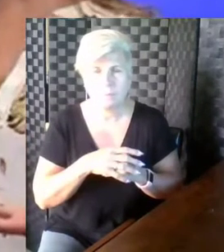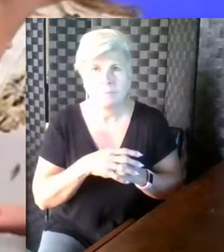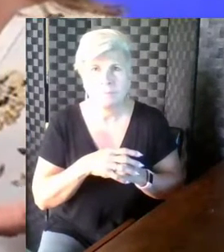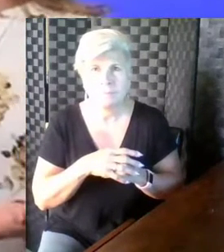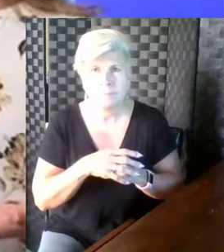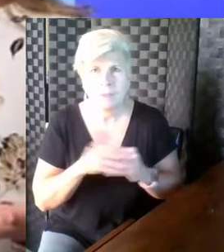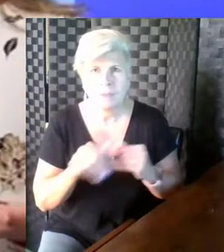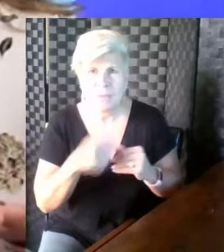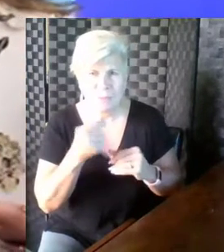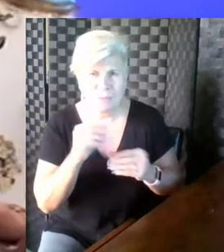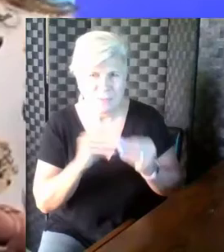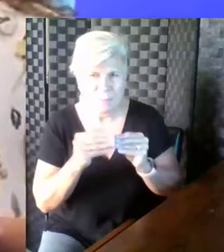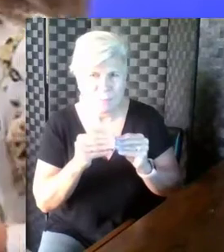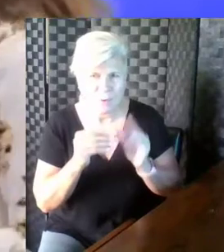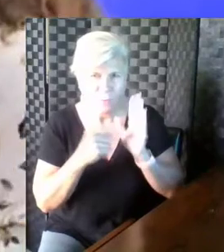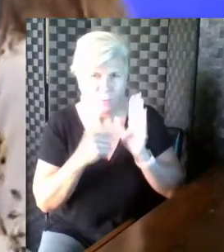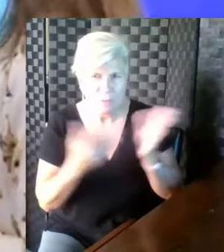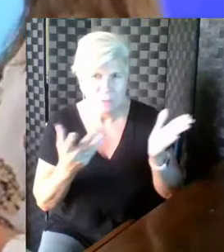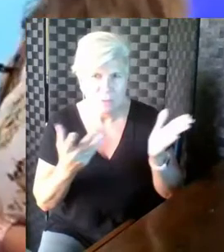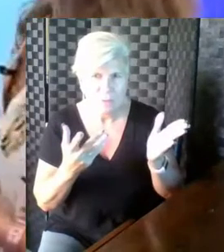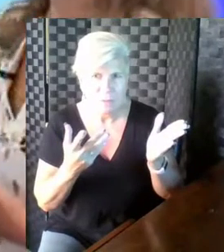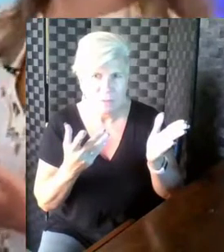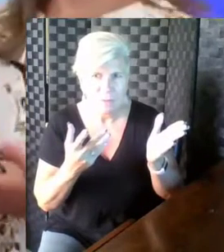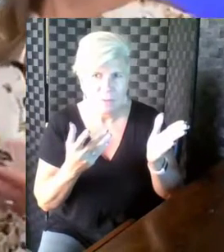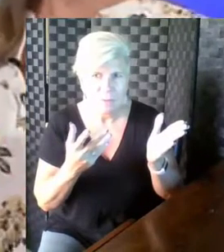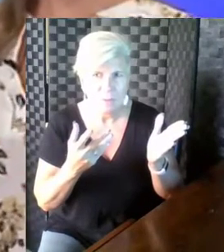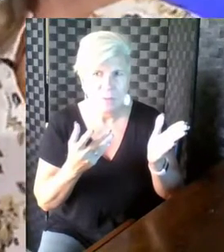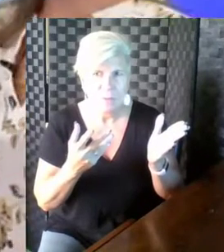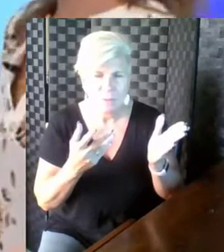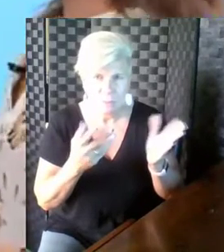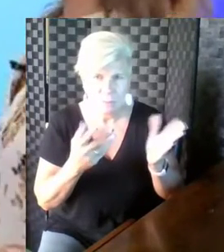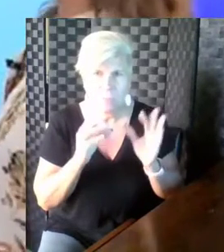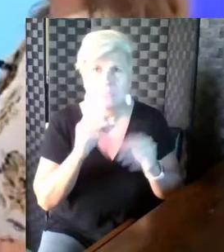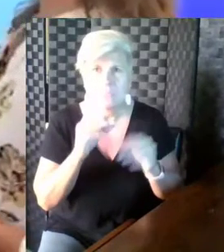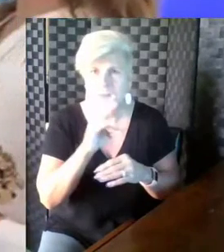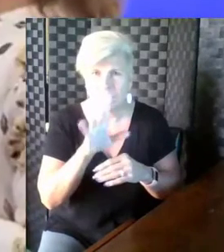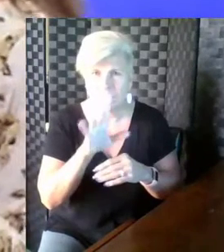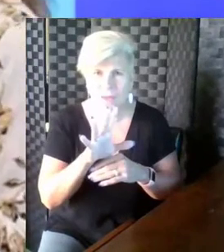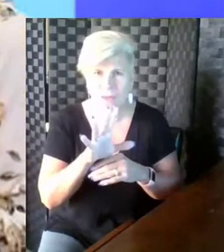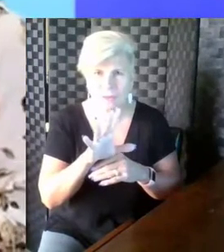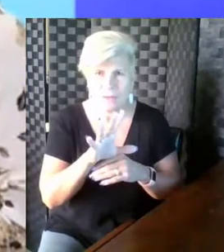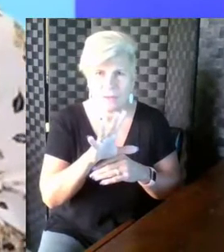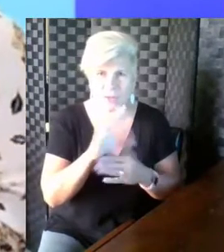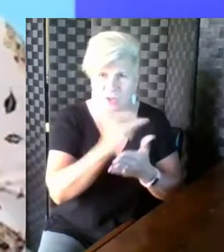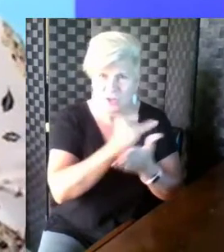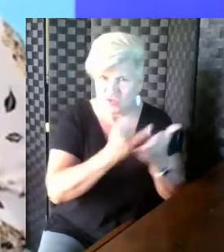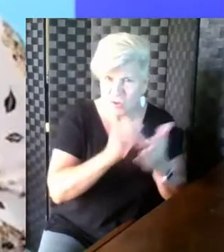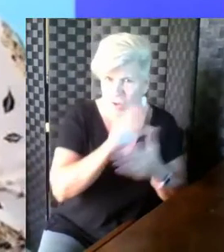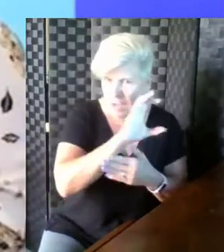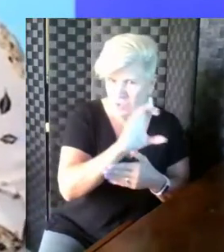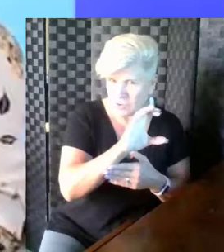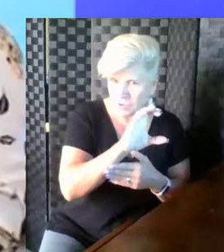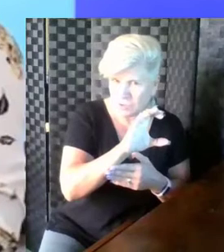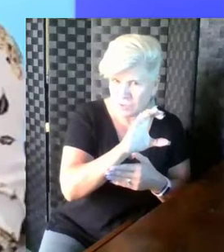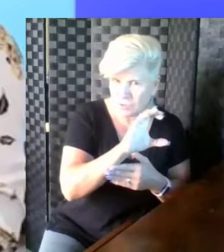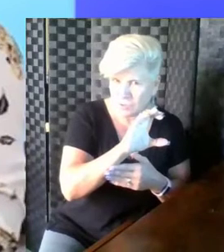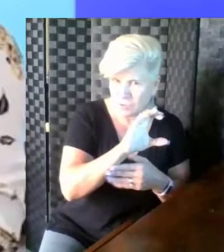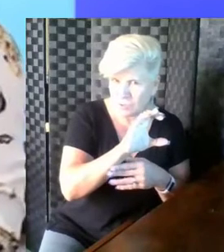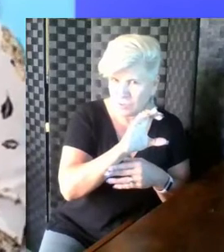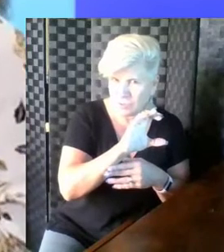124. What's the other number that I need to represent? Perfect, 75. Do I need to draw any hundreds to get